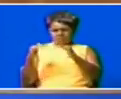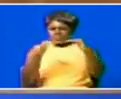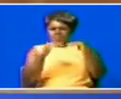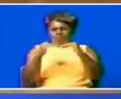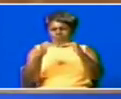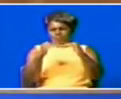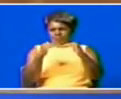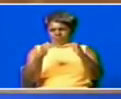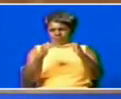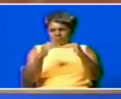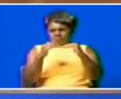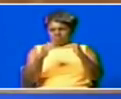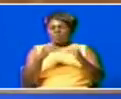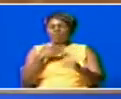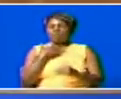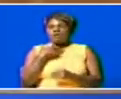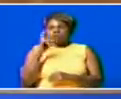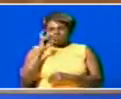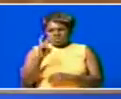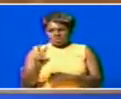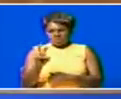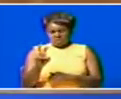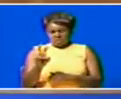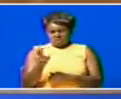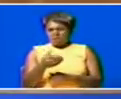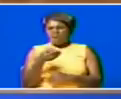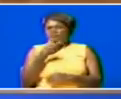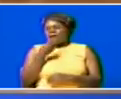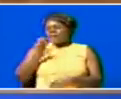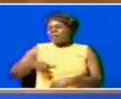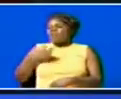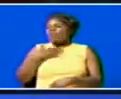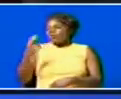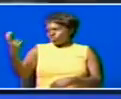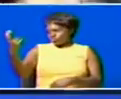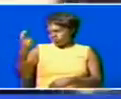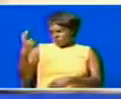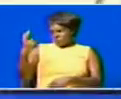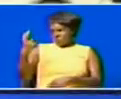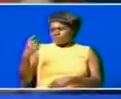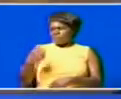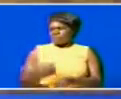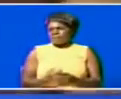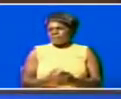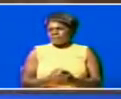we are the same size. Uh-huh. And they would like to see me. Those parents, they would like to see me.